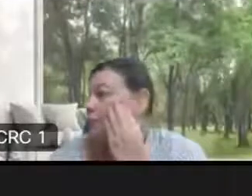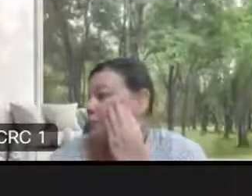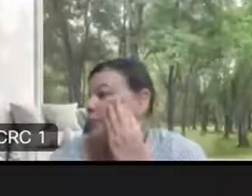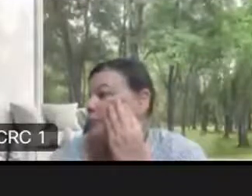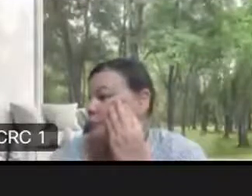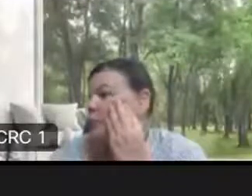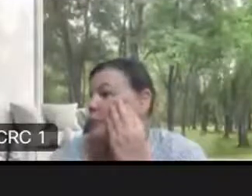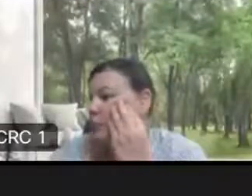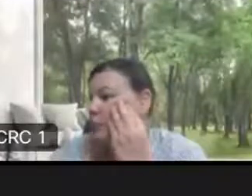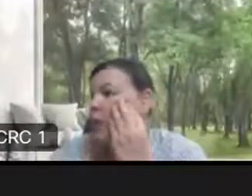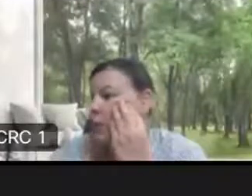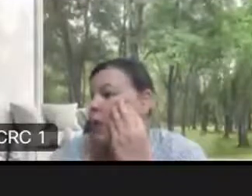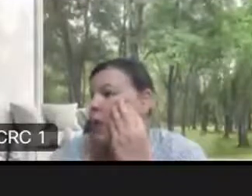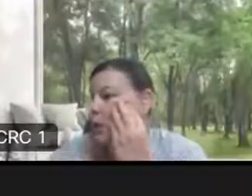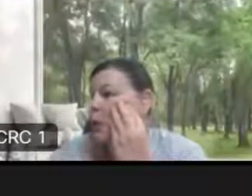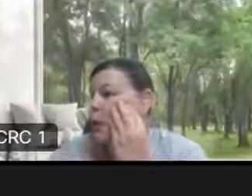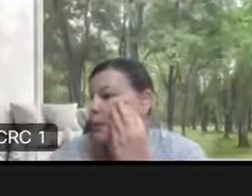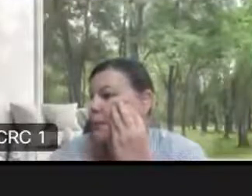yet.